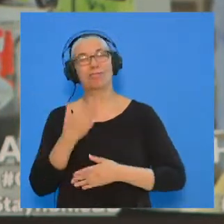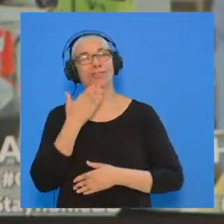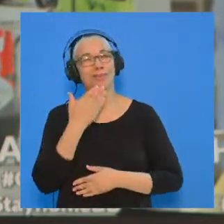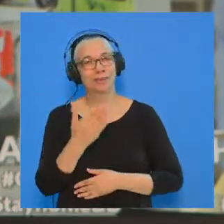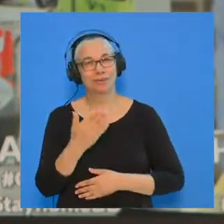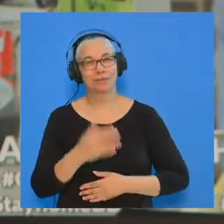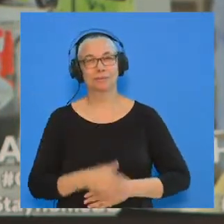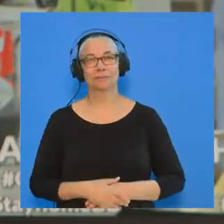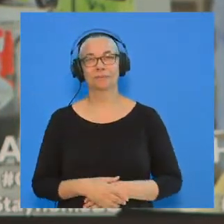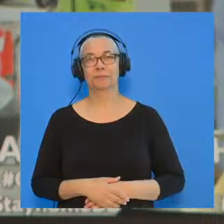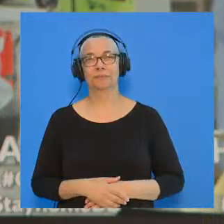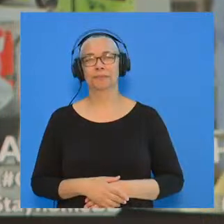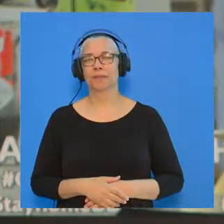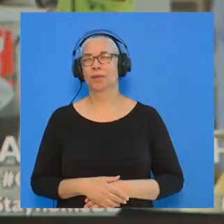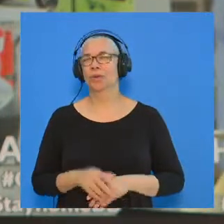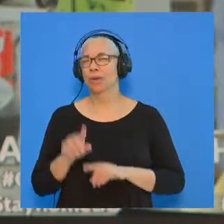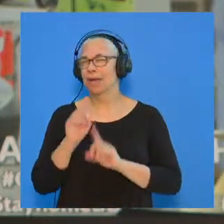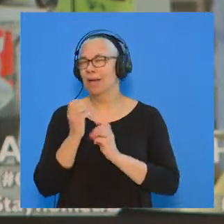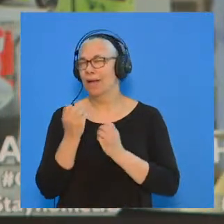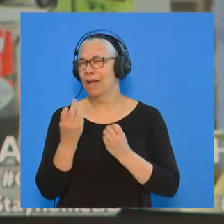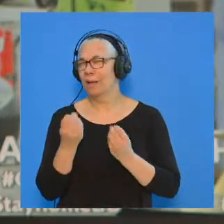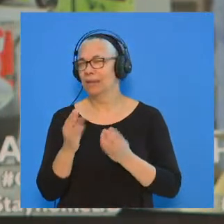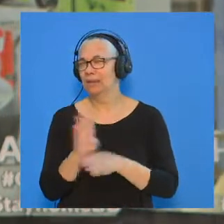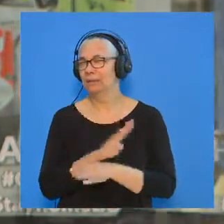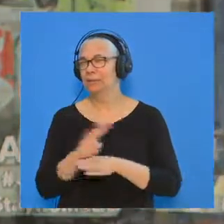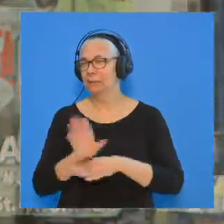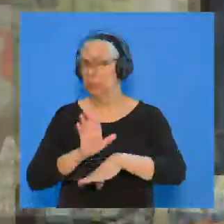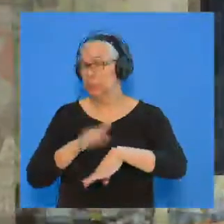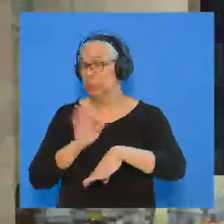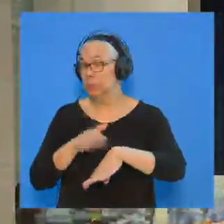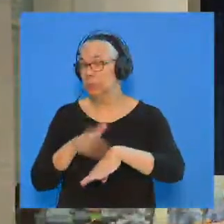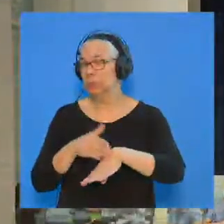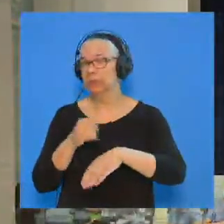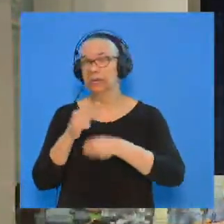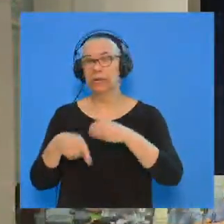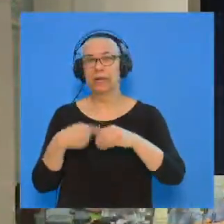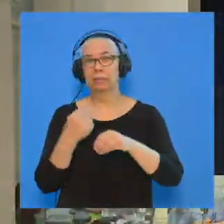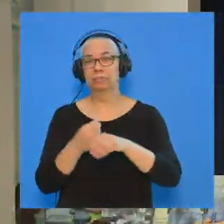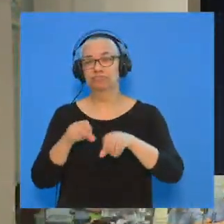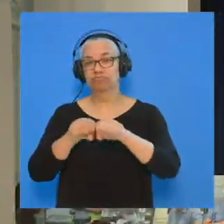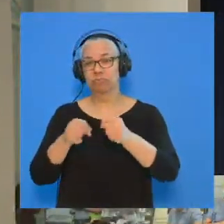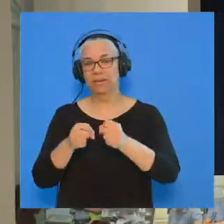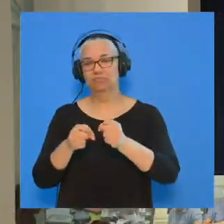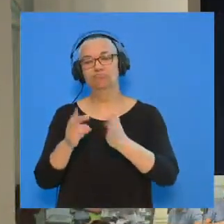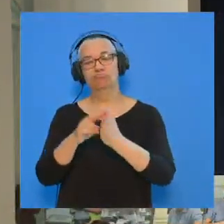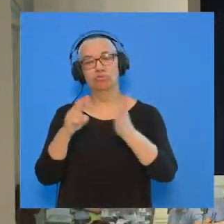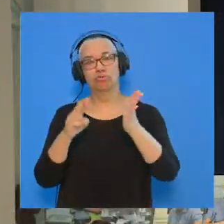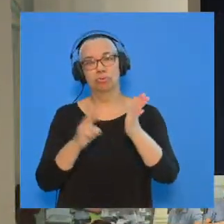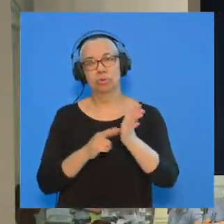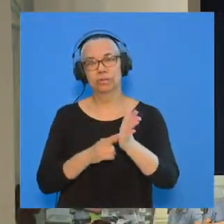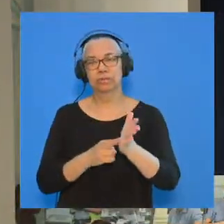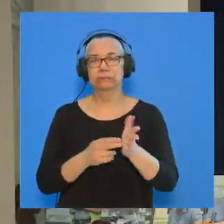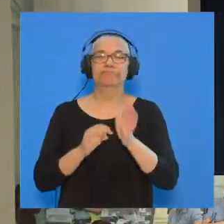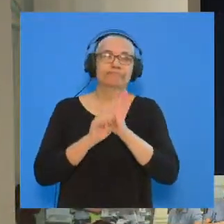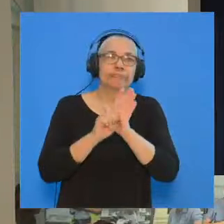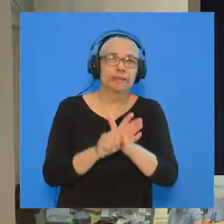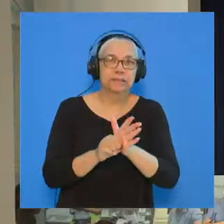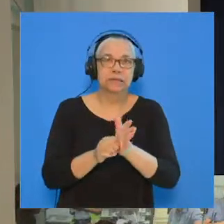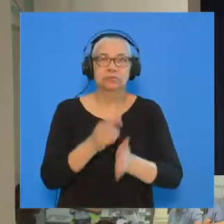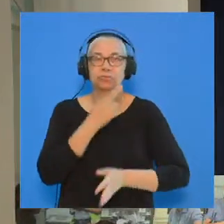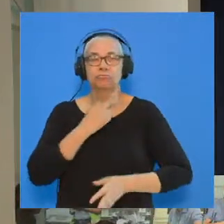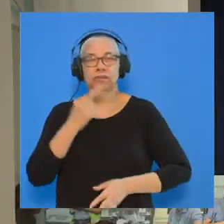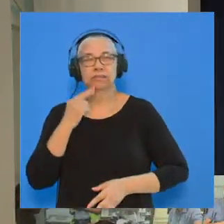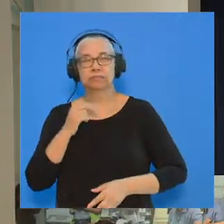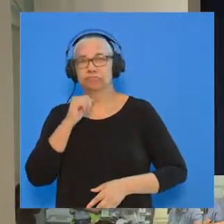How many businesses have been warned about breaking COVID-19 operational rules, such as restaurants not taking contact